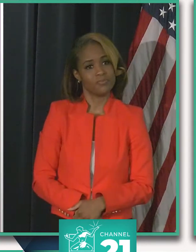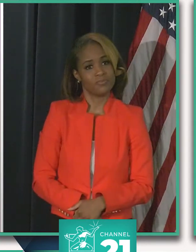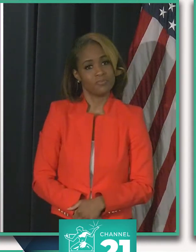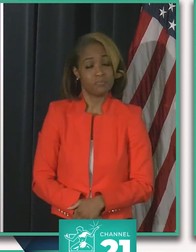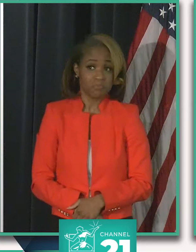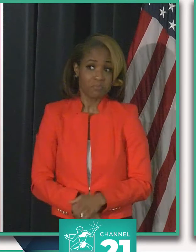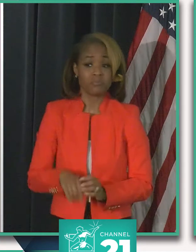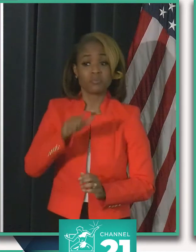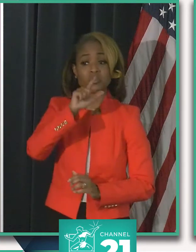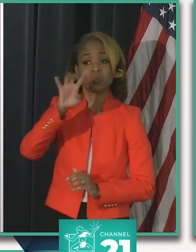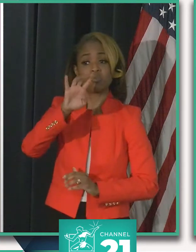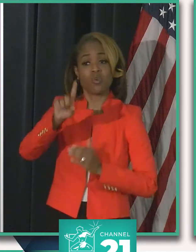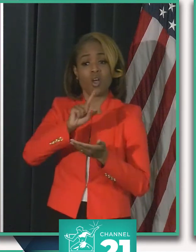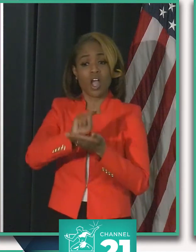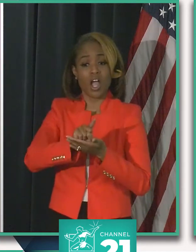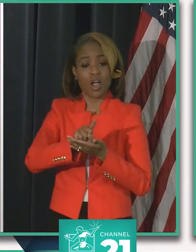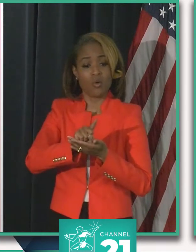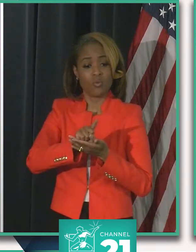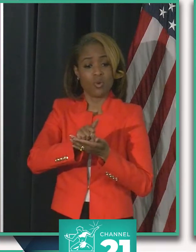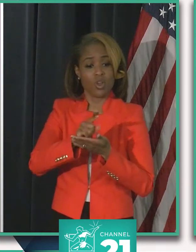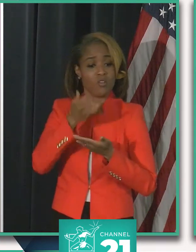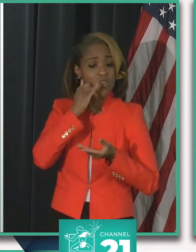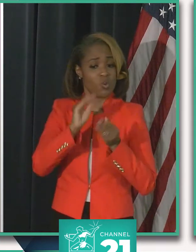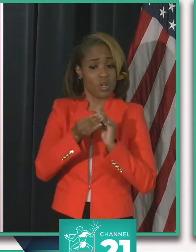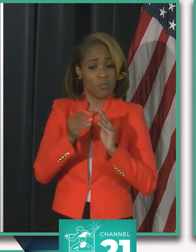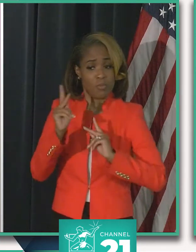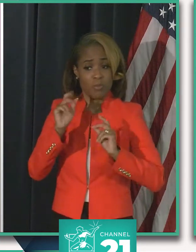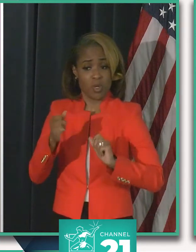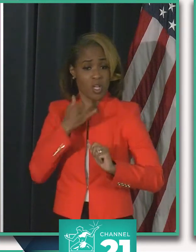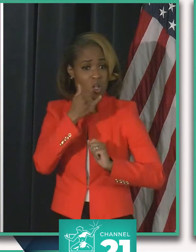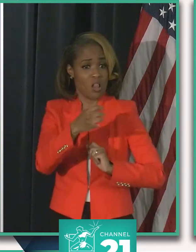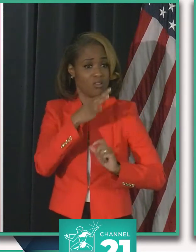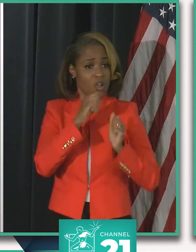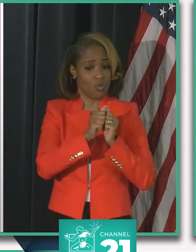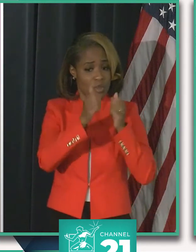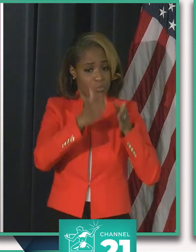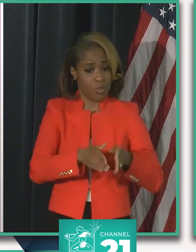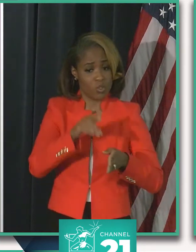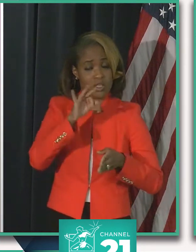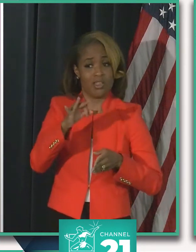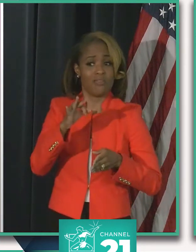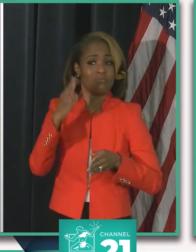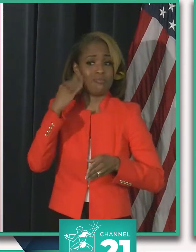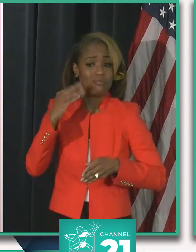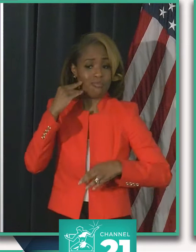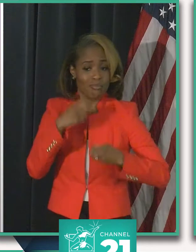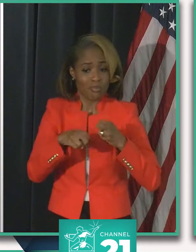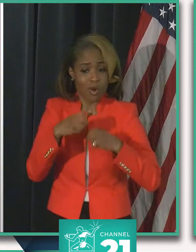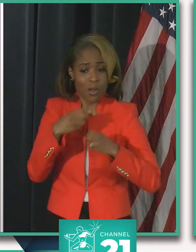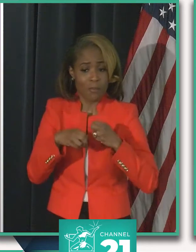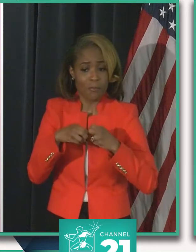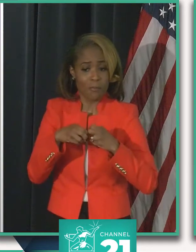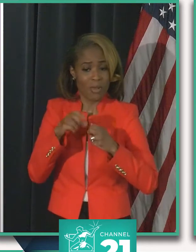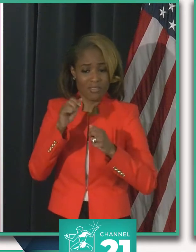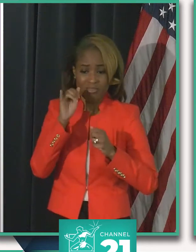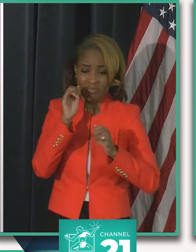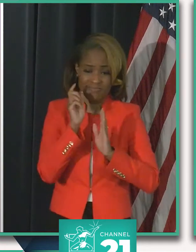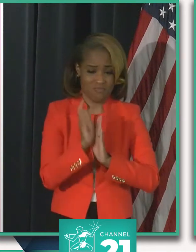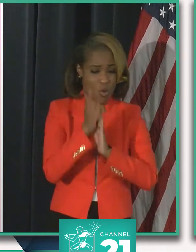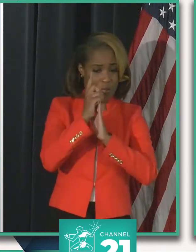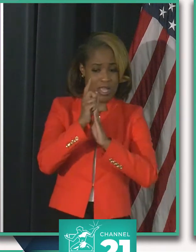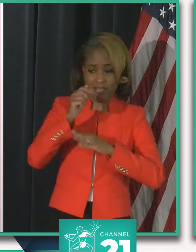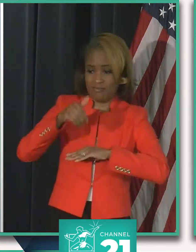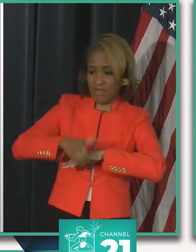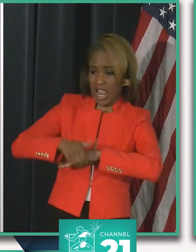A 24-hour line where people can call in and speak to someone when they have a problem on the spot at night,